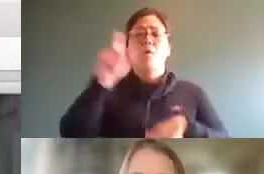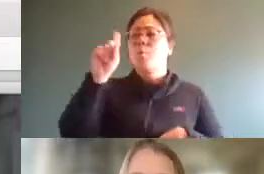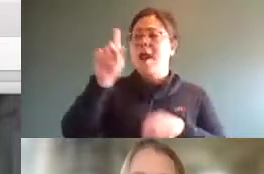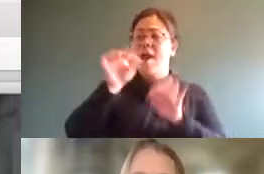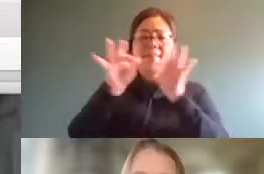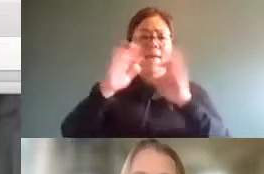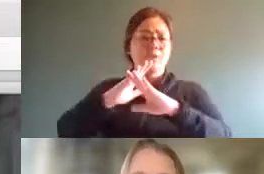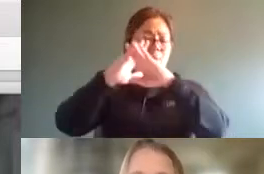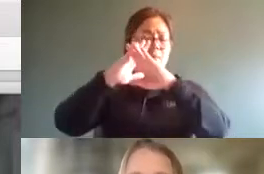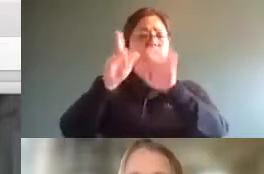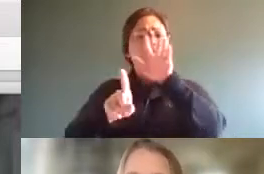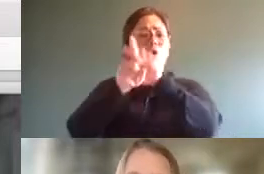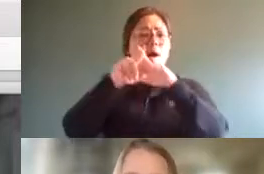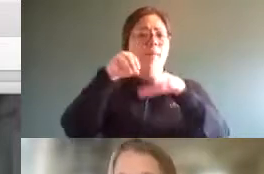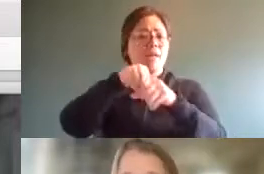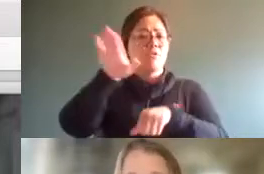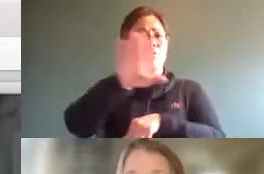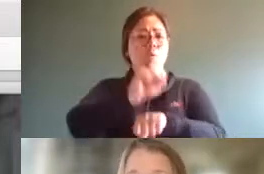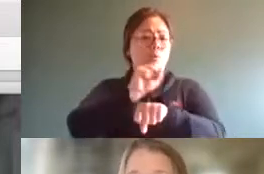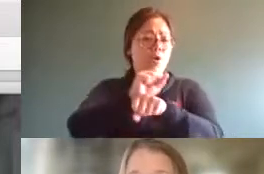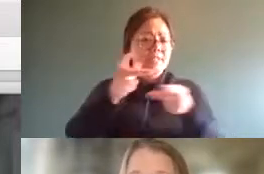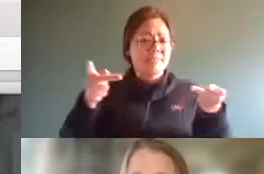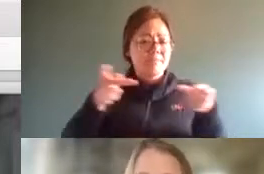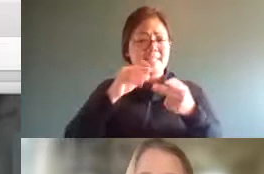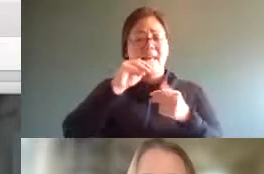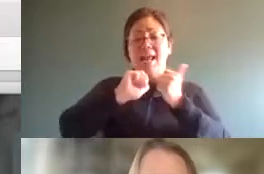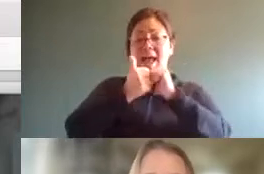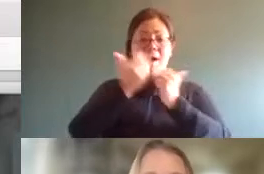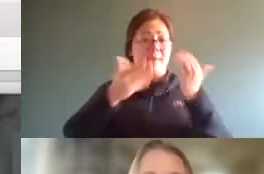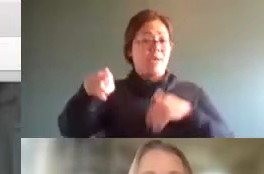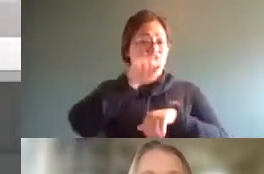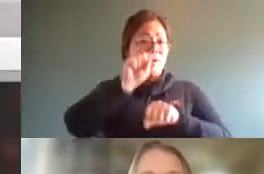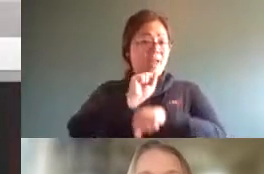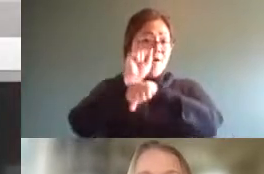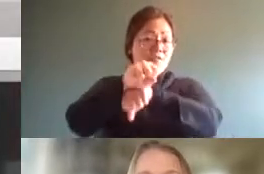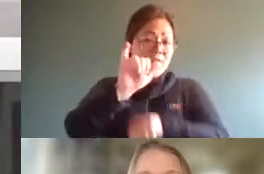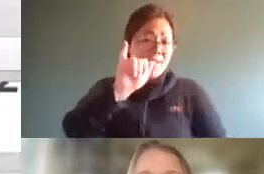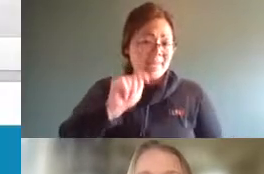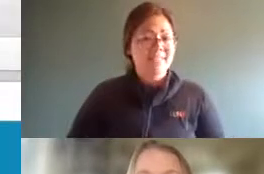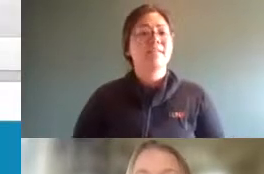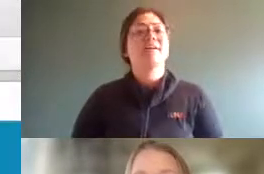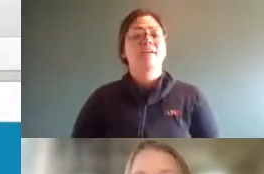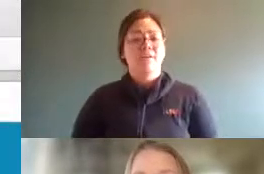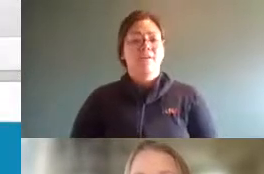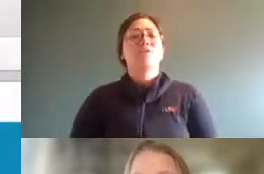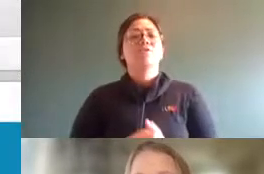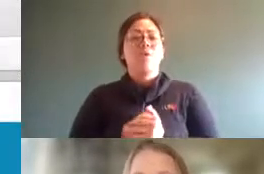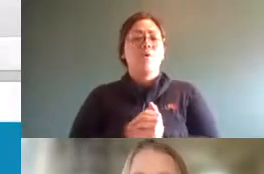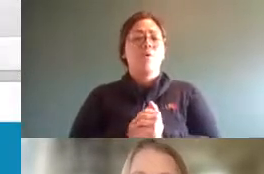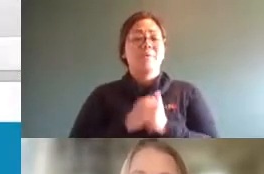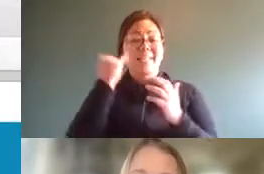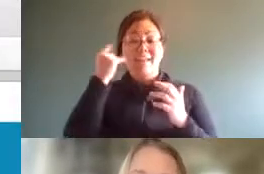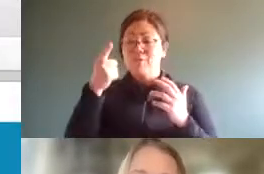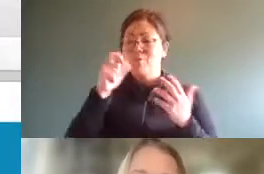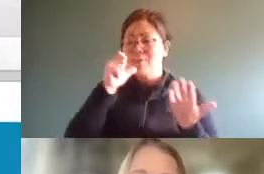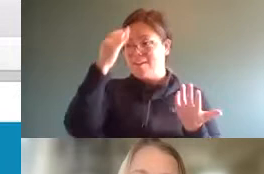might manifest in the workplace and just how you might overcome those. So first, if you're not familiar with